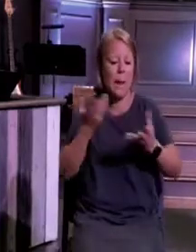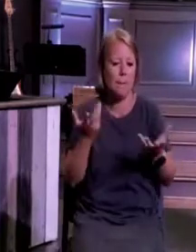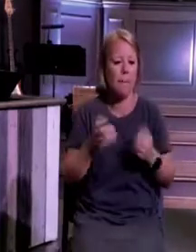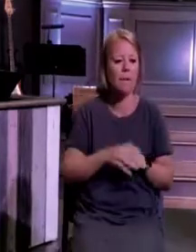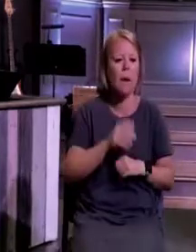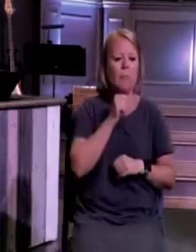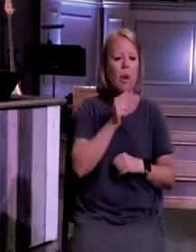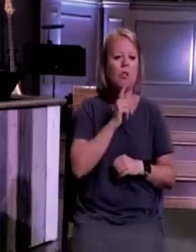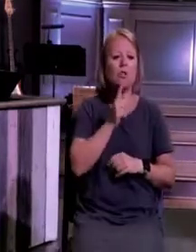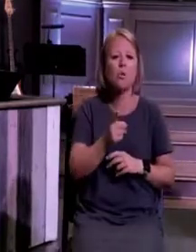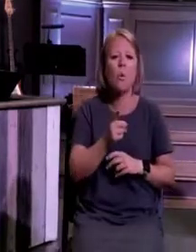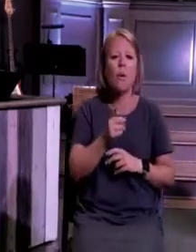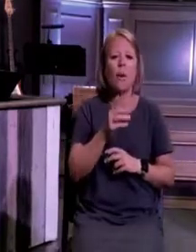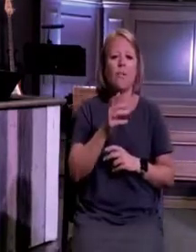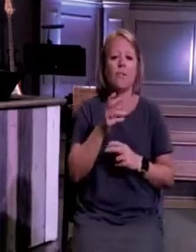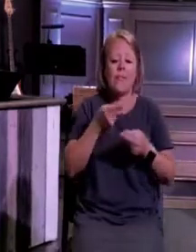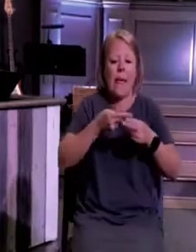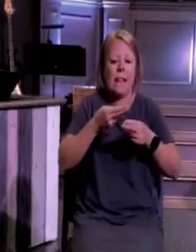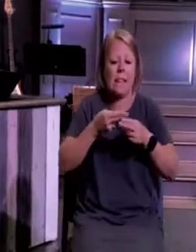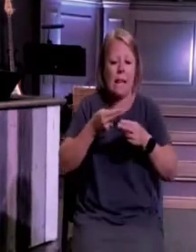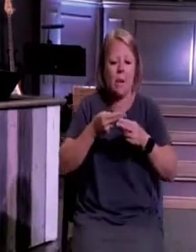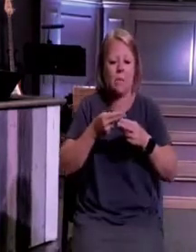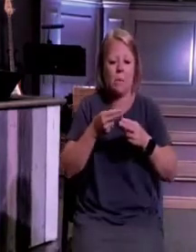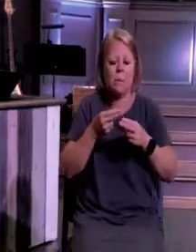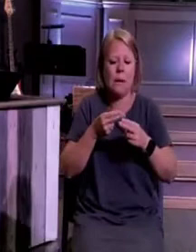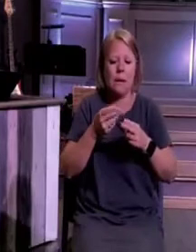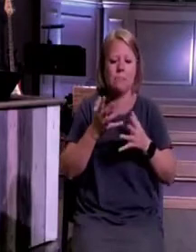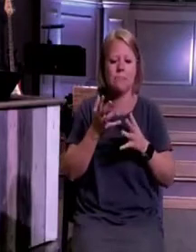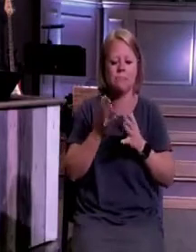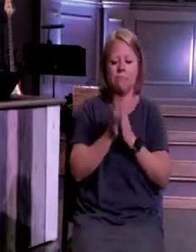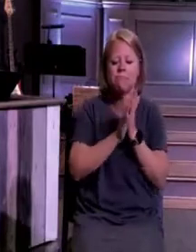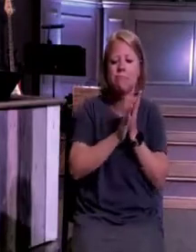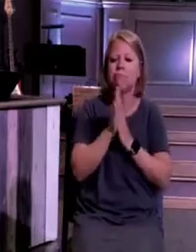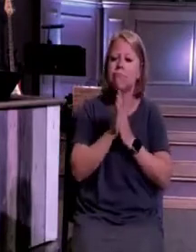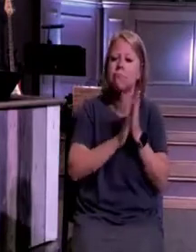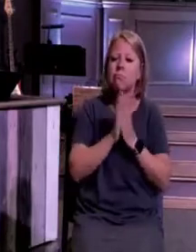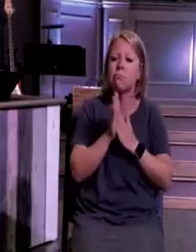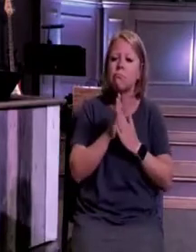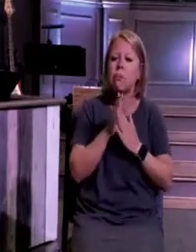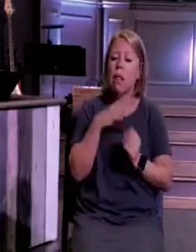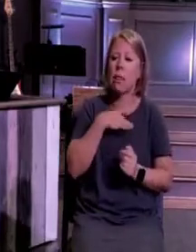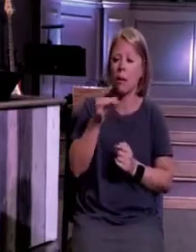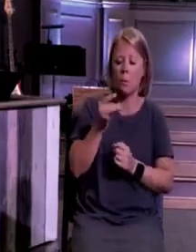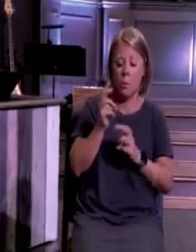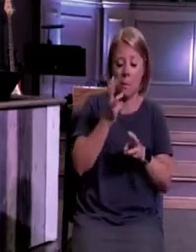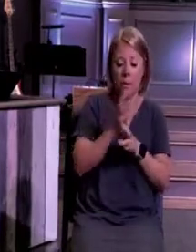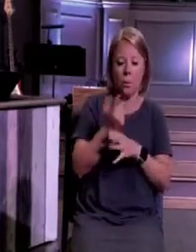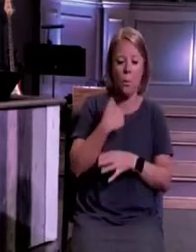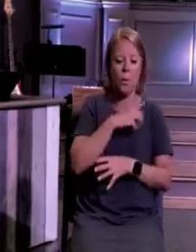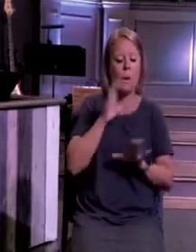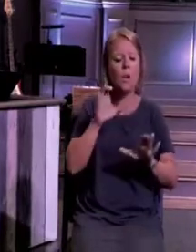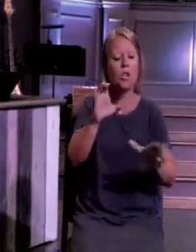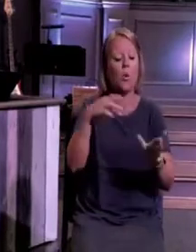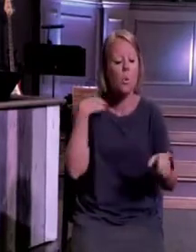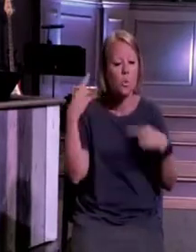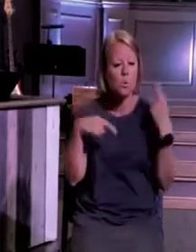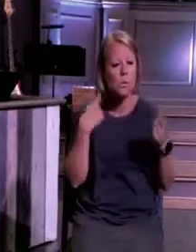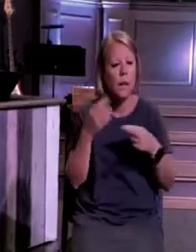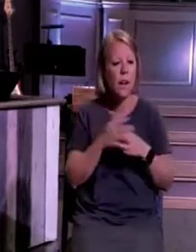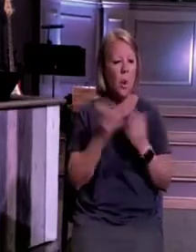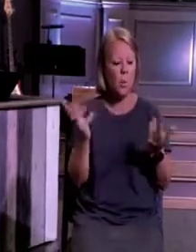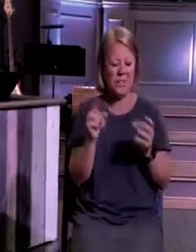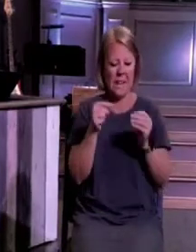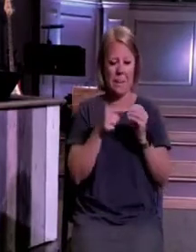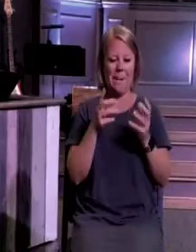the fashion statement of today would be very appealing to the world. That, first of all, we're going to do a crusade. What's that all